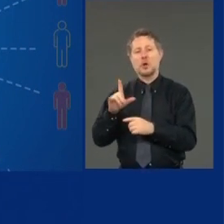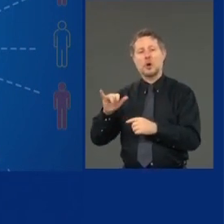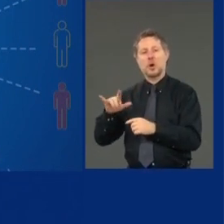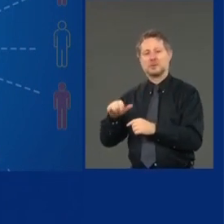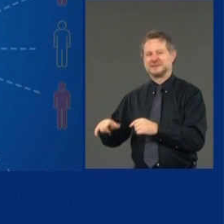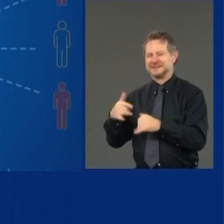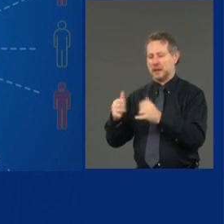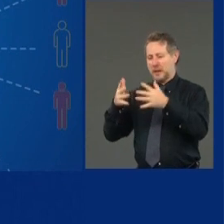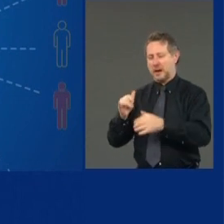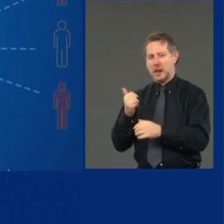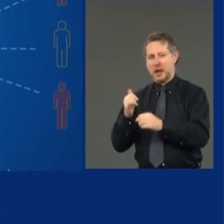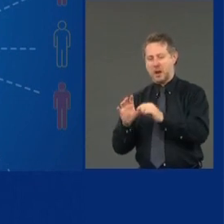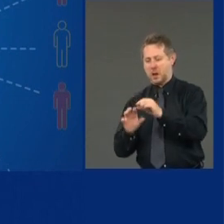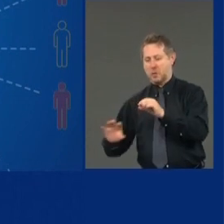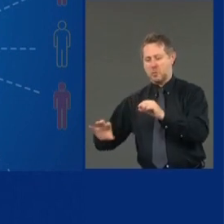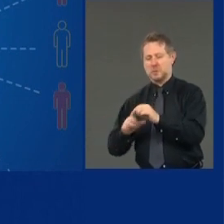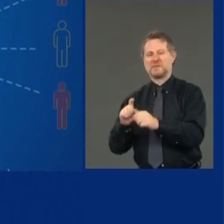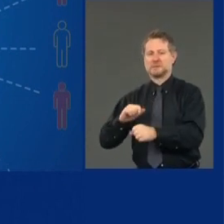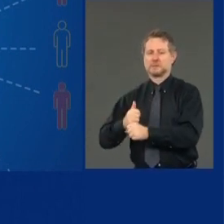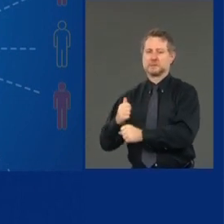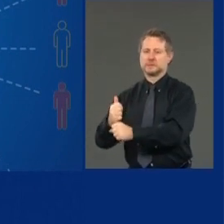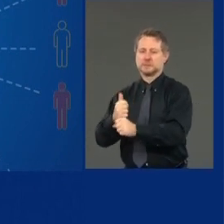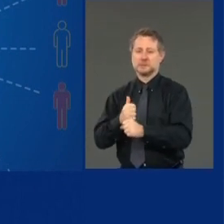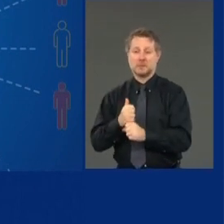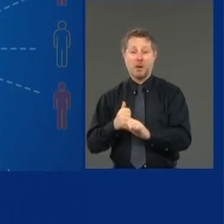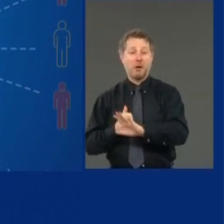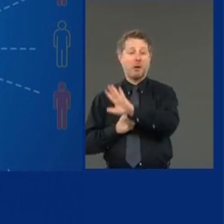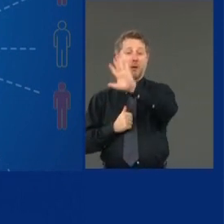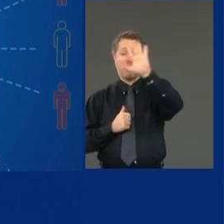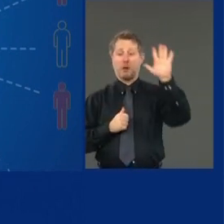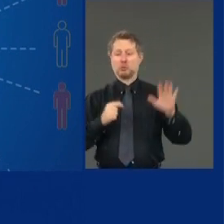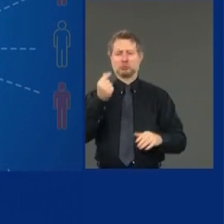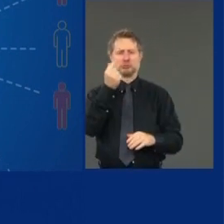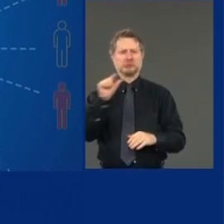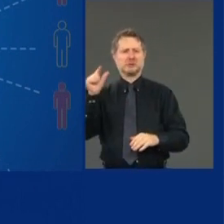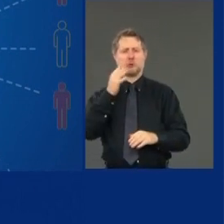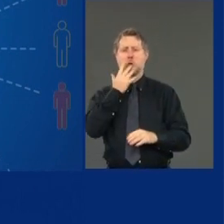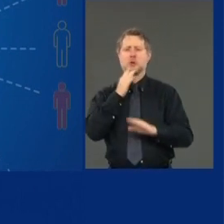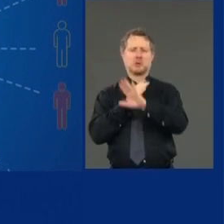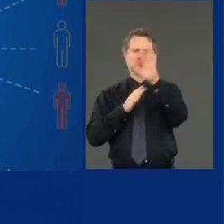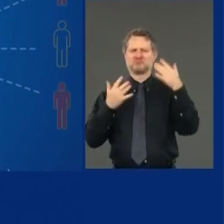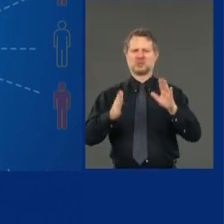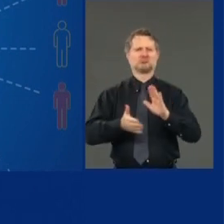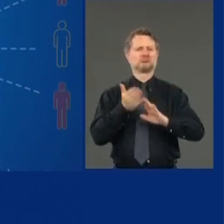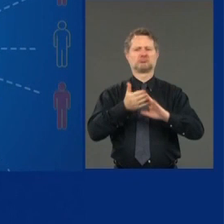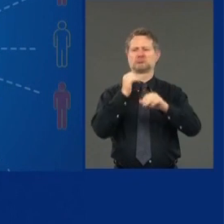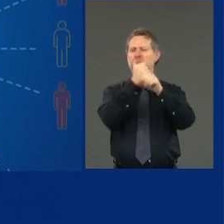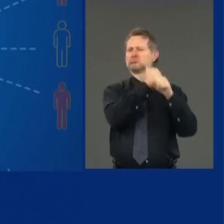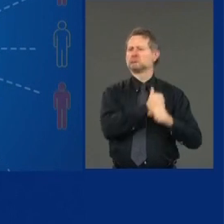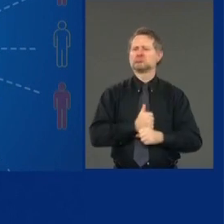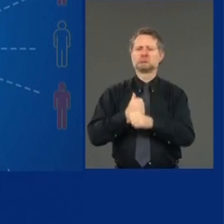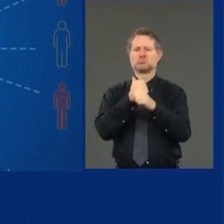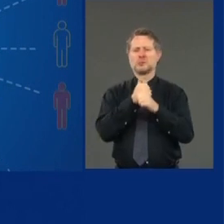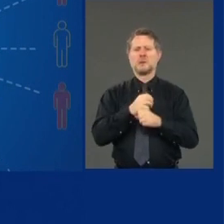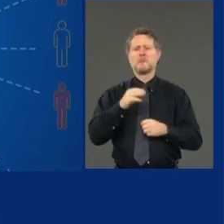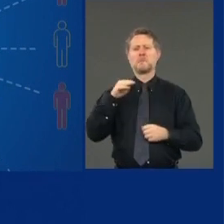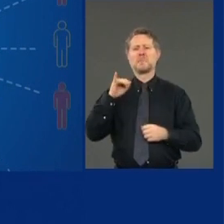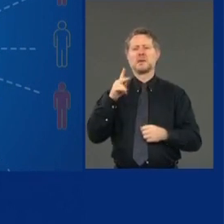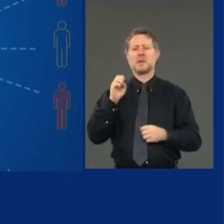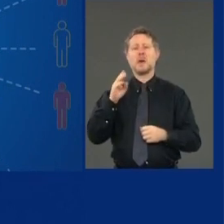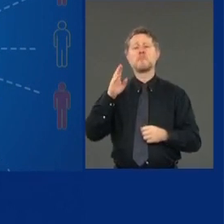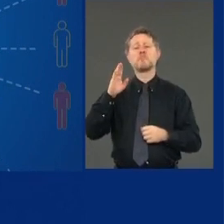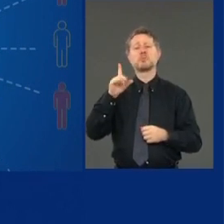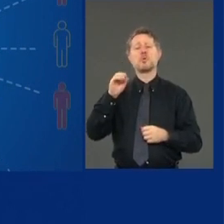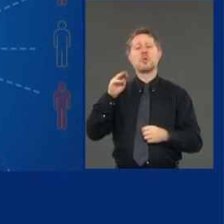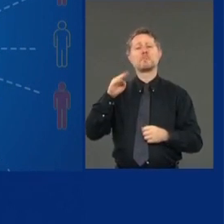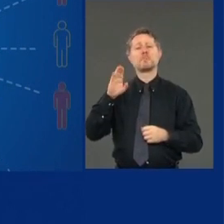up. But every region has the tracing functioning. Mike Bloomberg, former mayor of New York City,